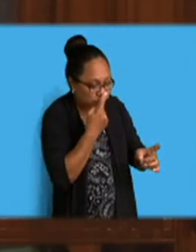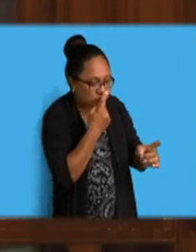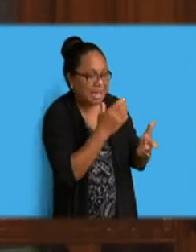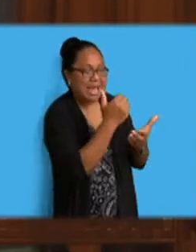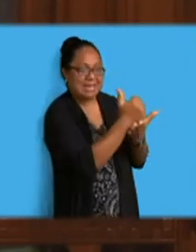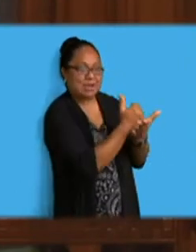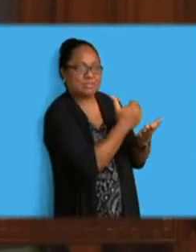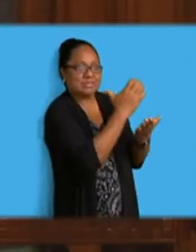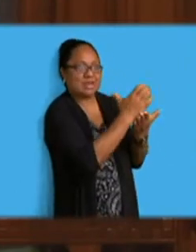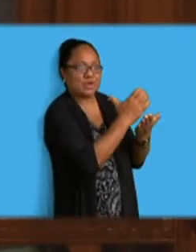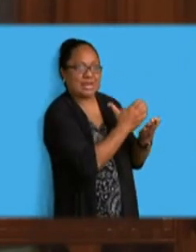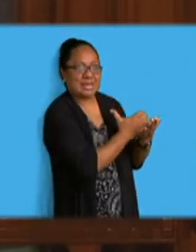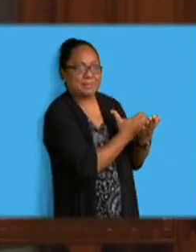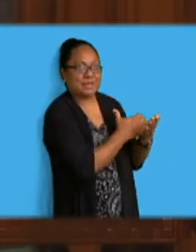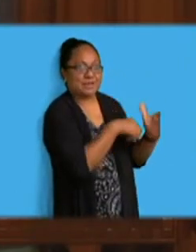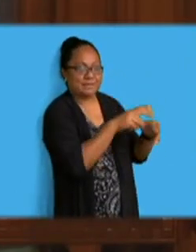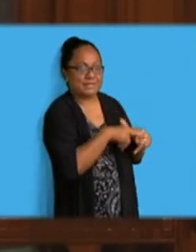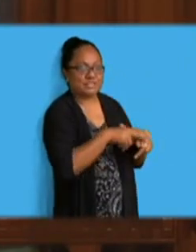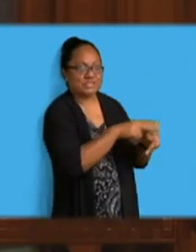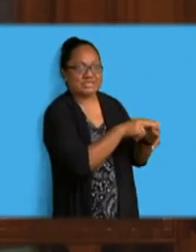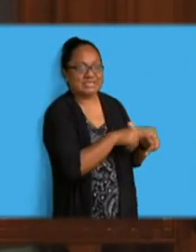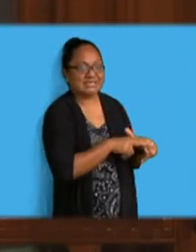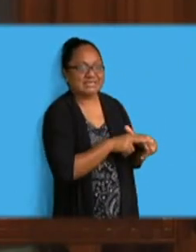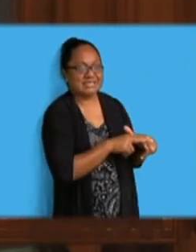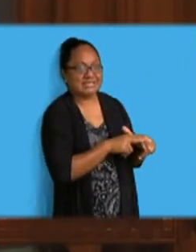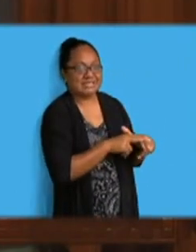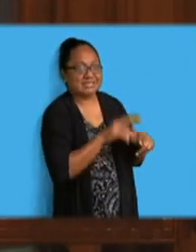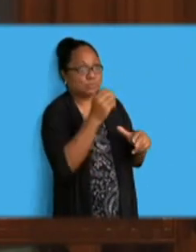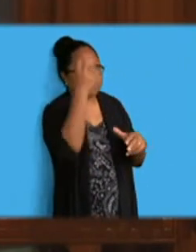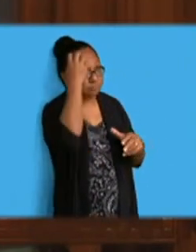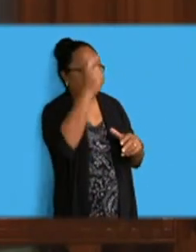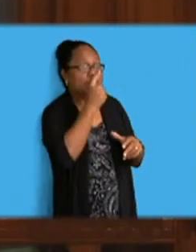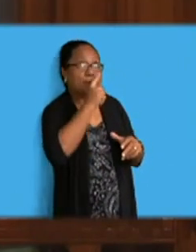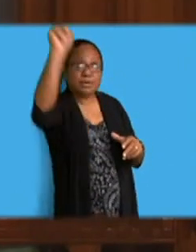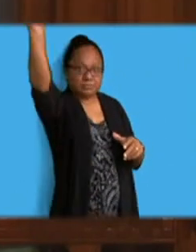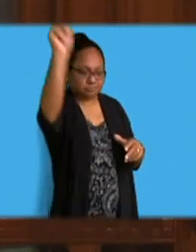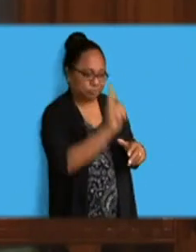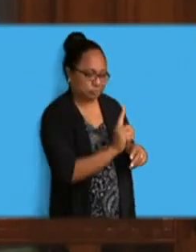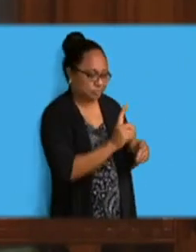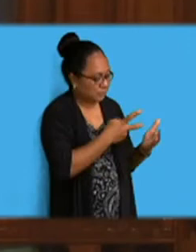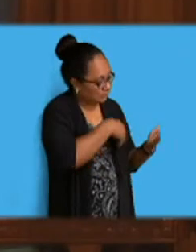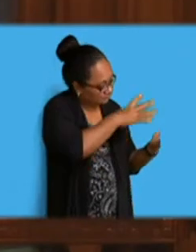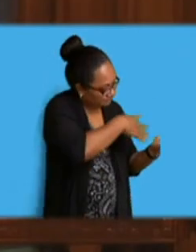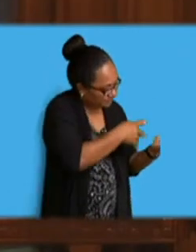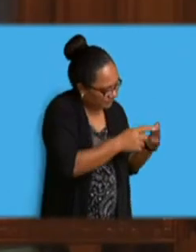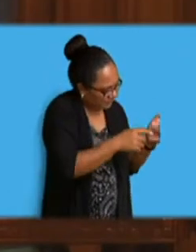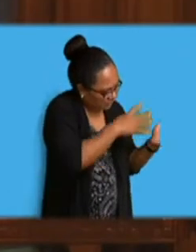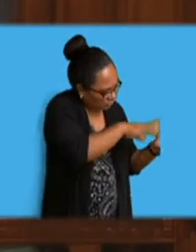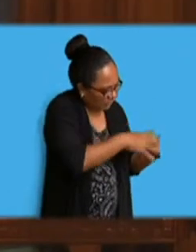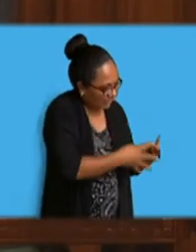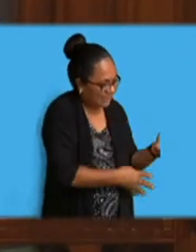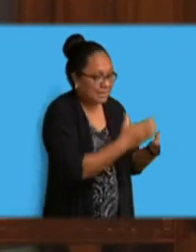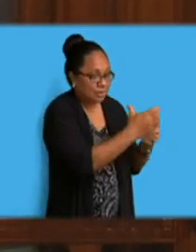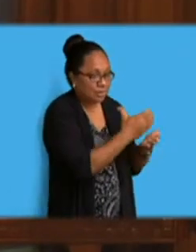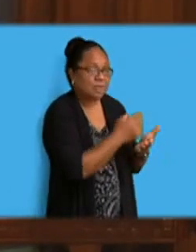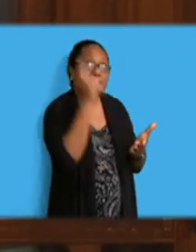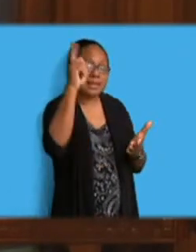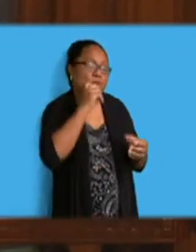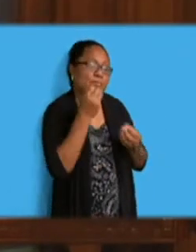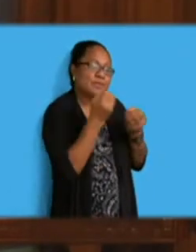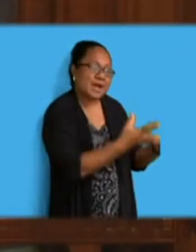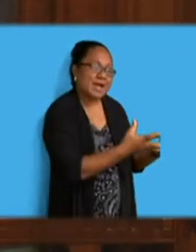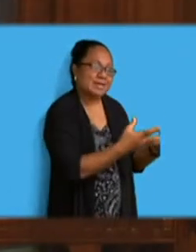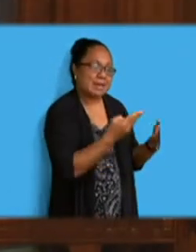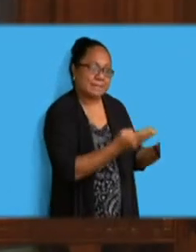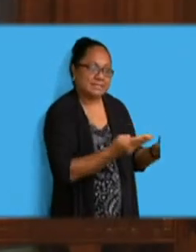curriculum for free. They will fund, the experts will come down and work here and undertake the review and provide materials. They will